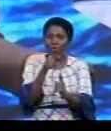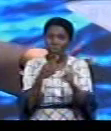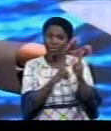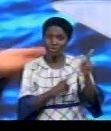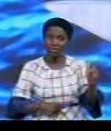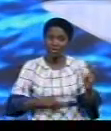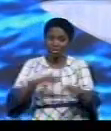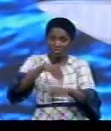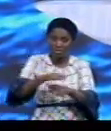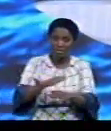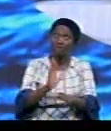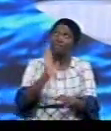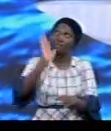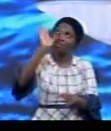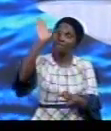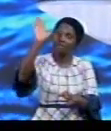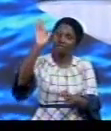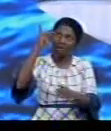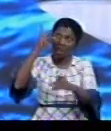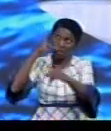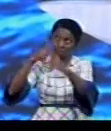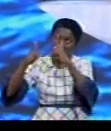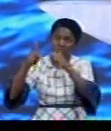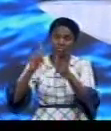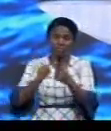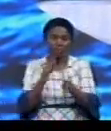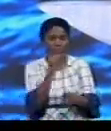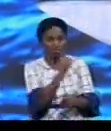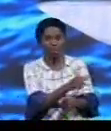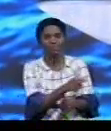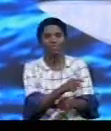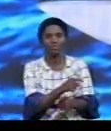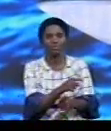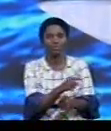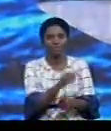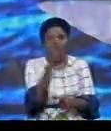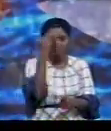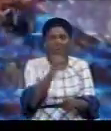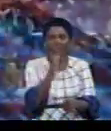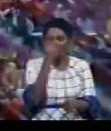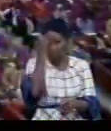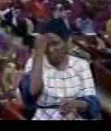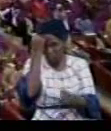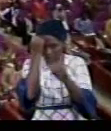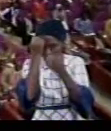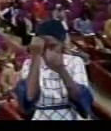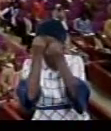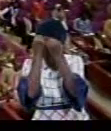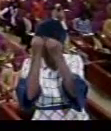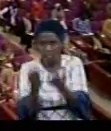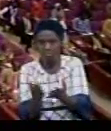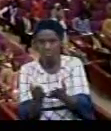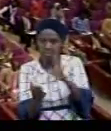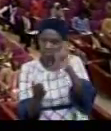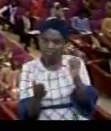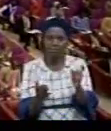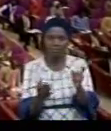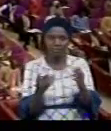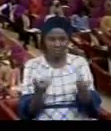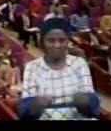And now that you are bound in fetters and with thorns, it says he